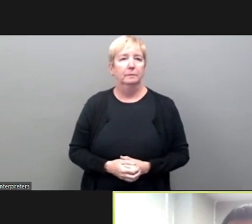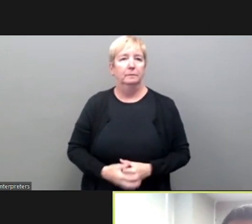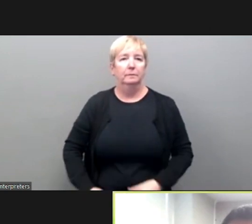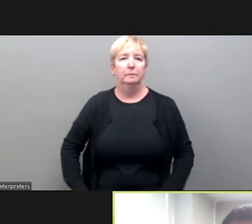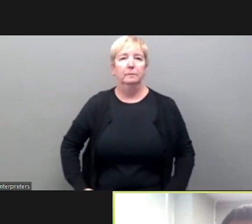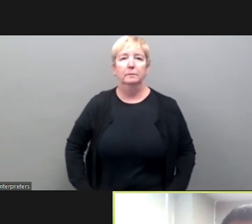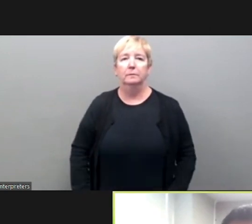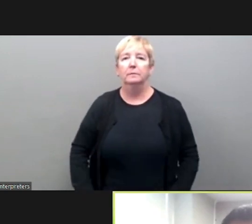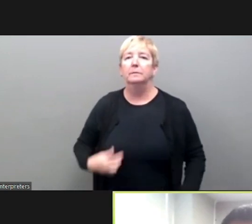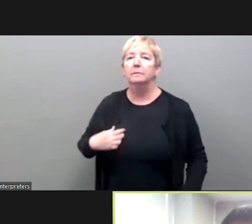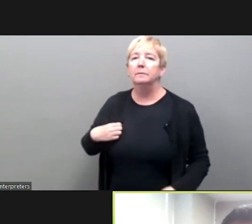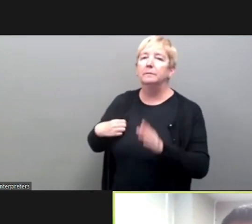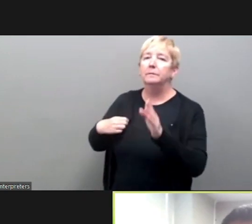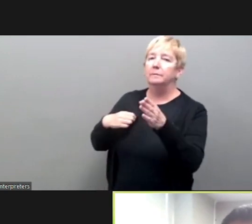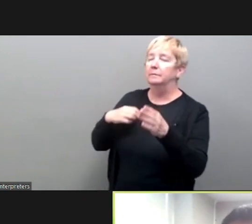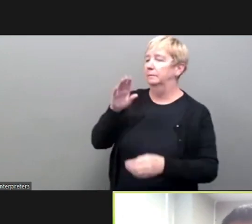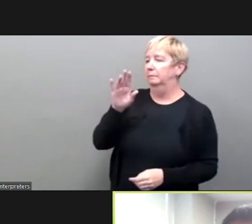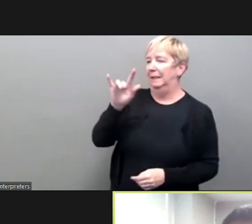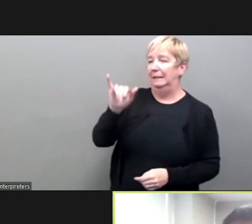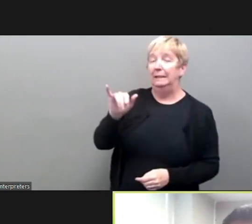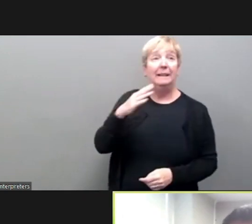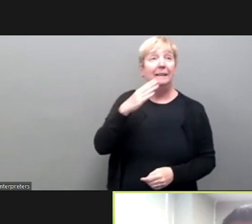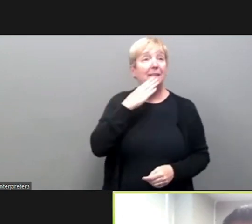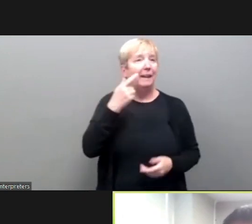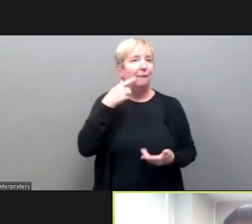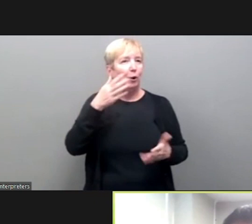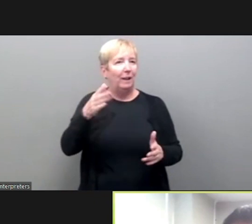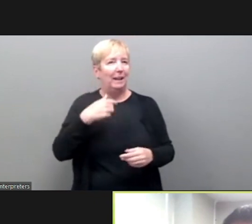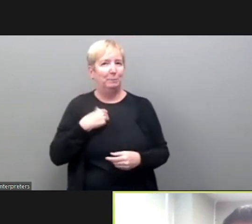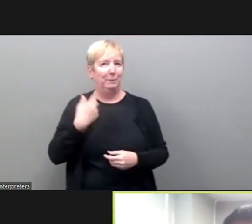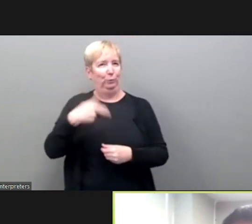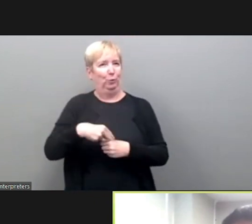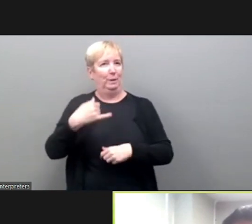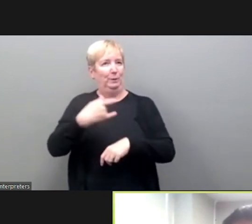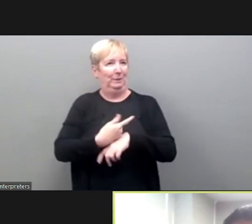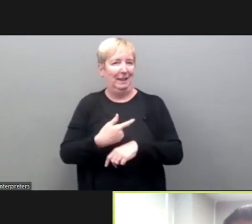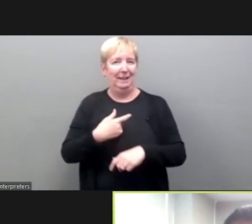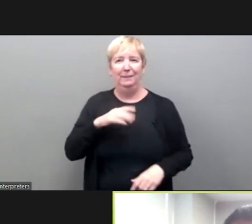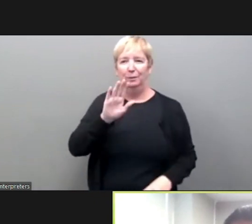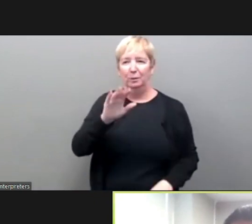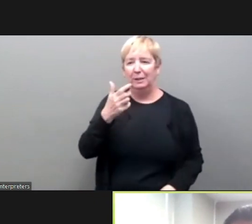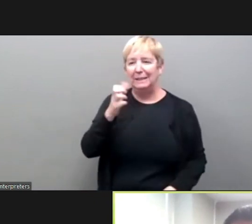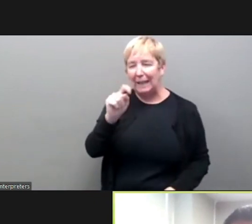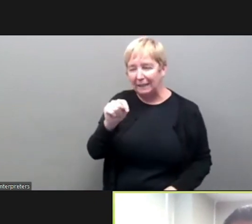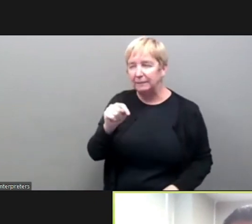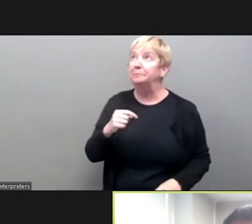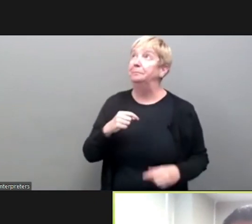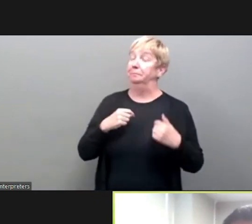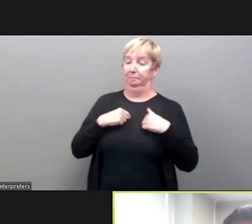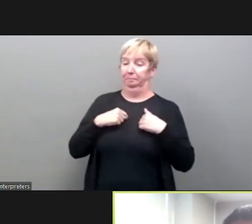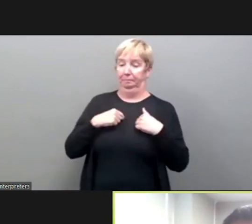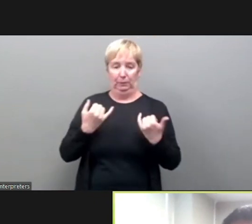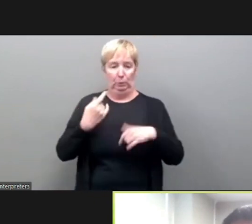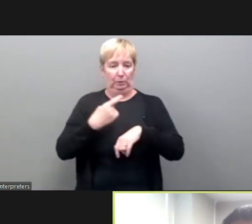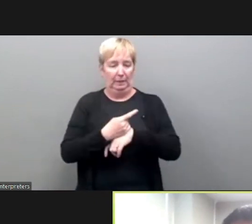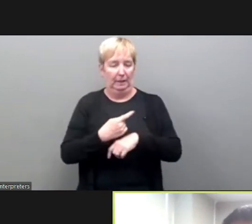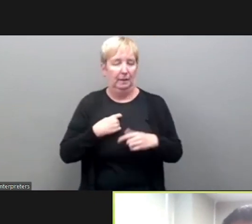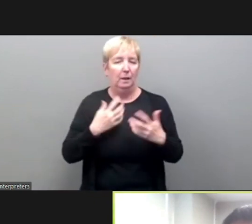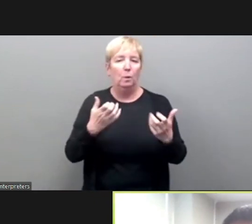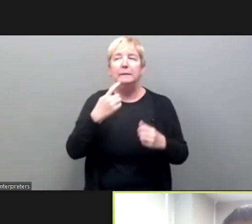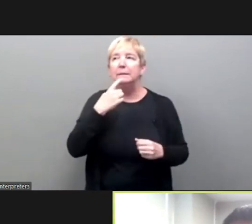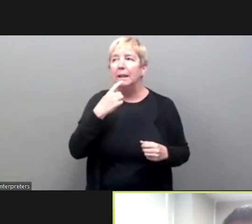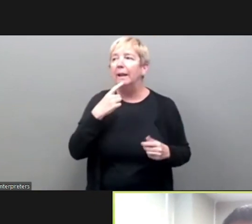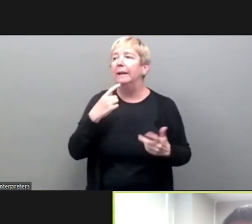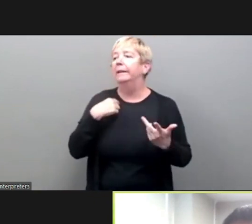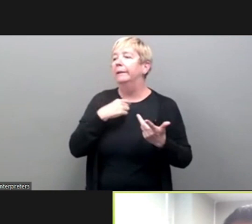Thanks everyone for having me on as a guest panelist today on the press conference. Just want to say that, you know, in our discussions in preparation